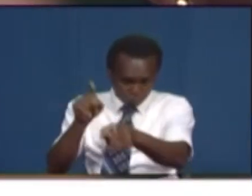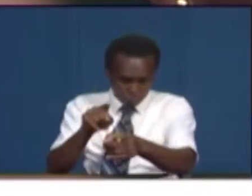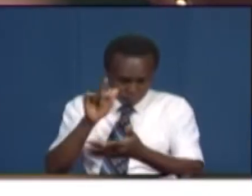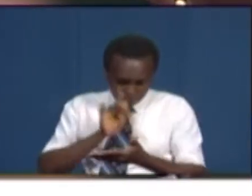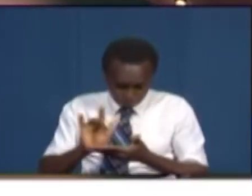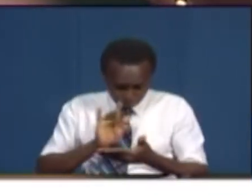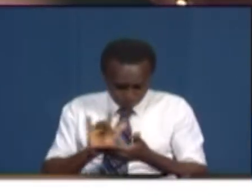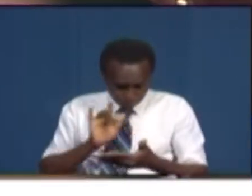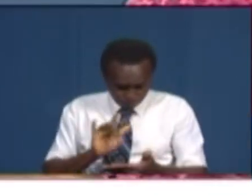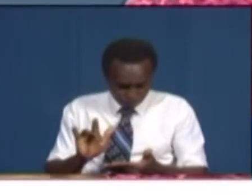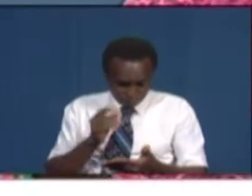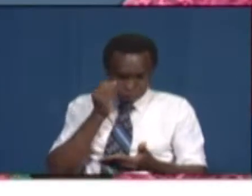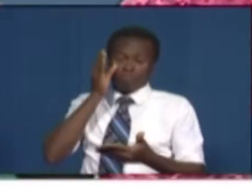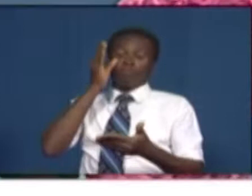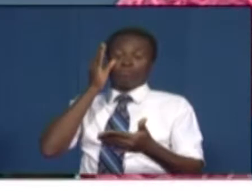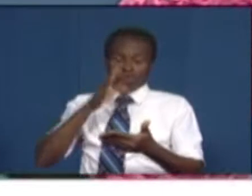so